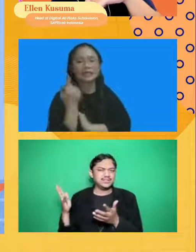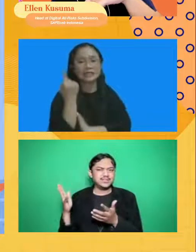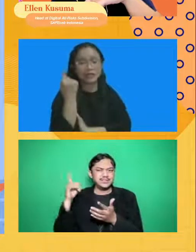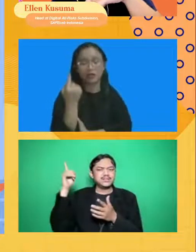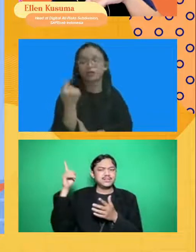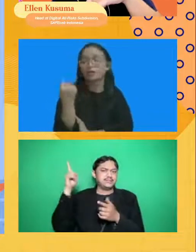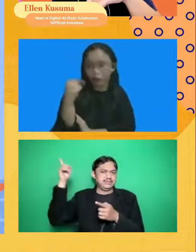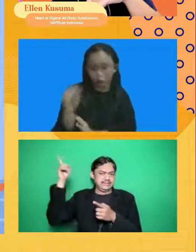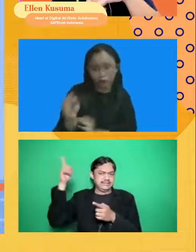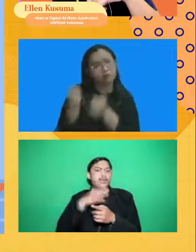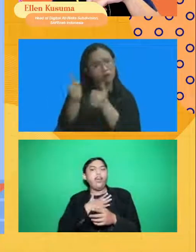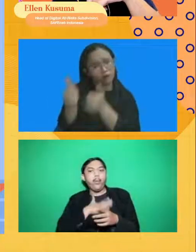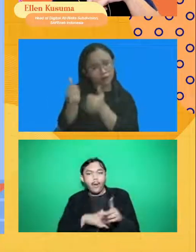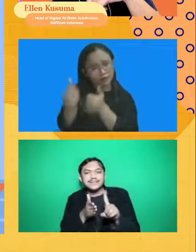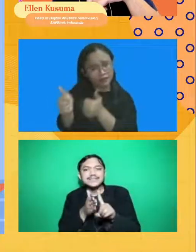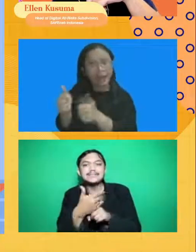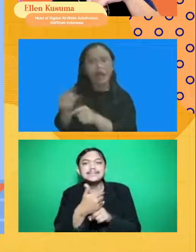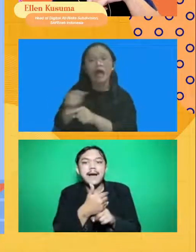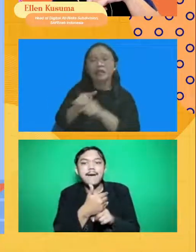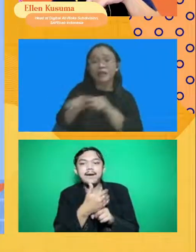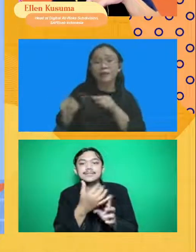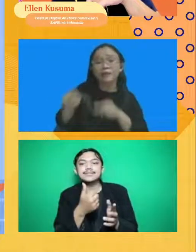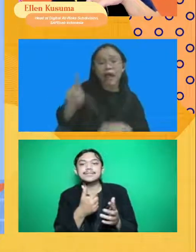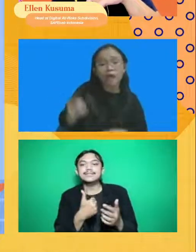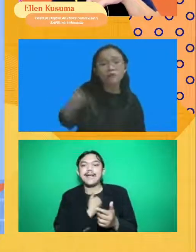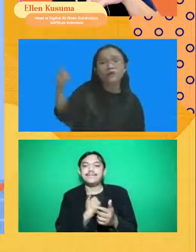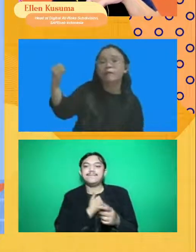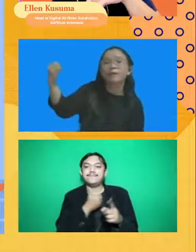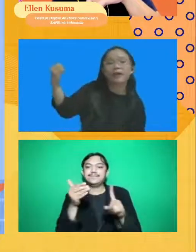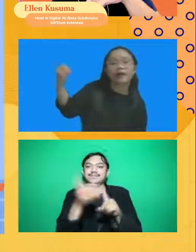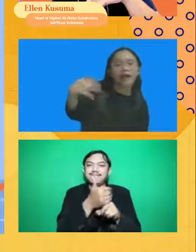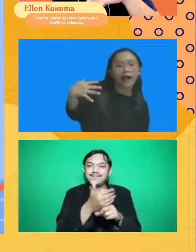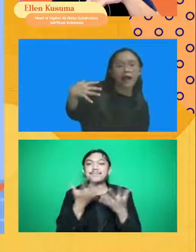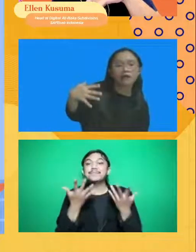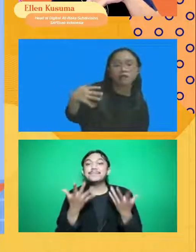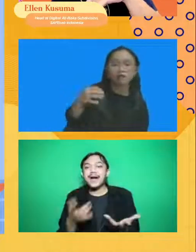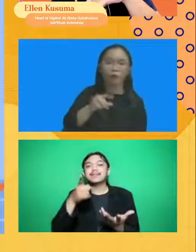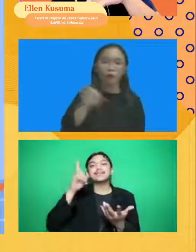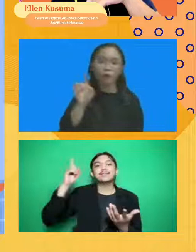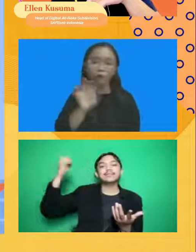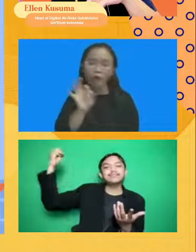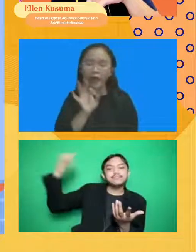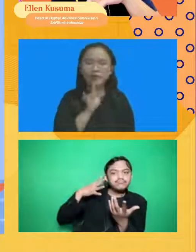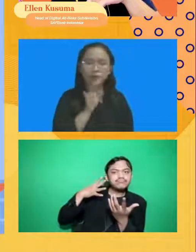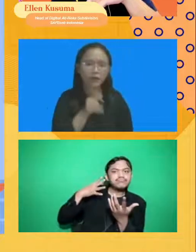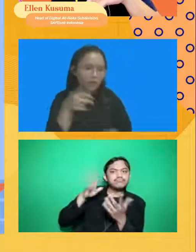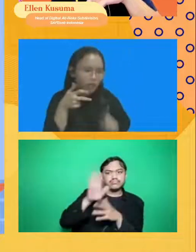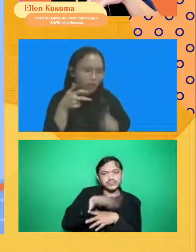not trying to harm us by recording us, right? But